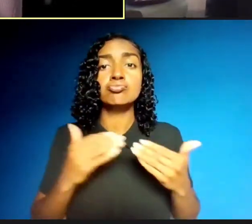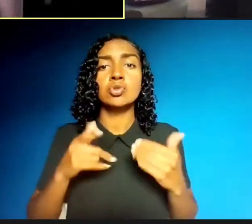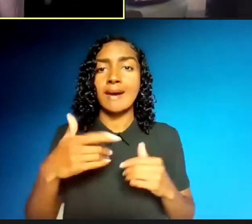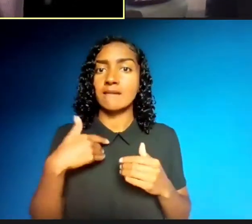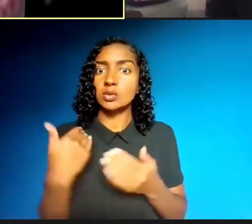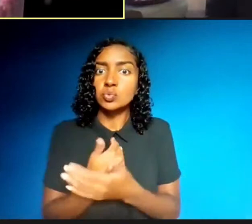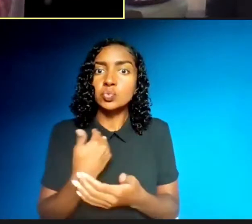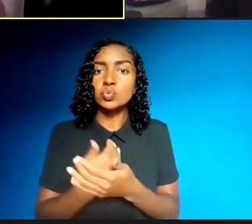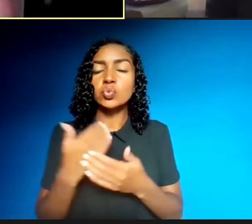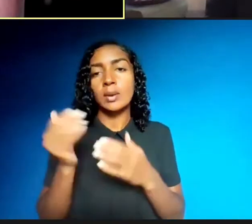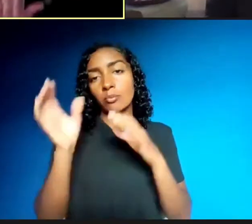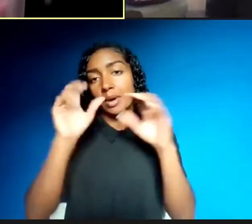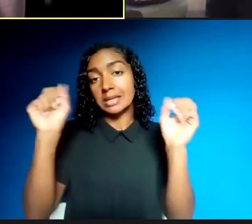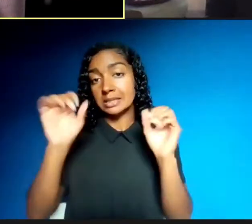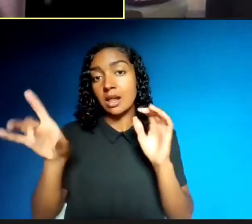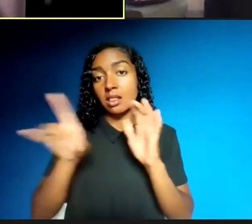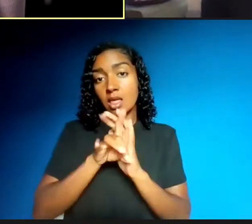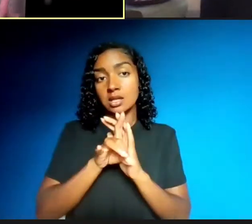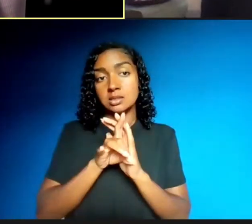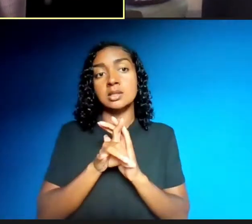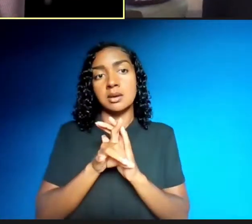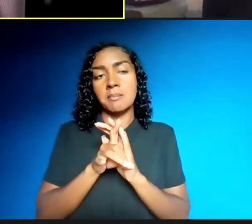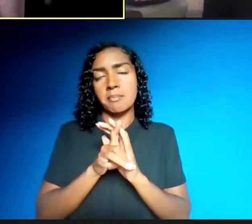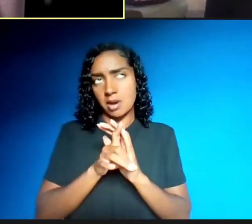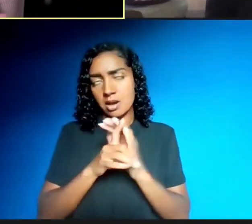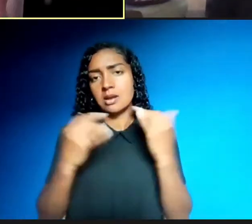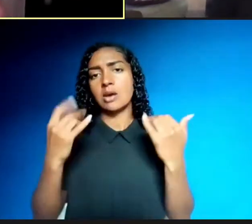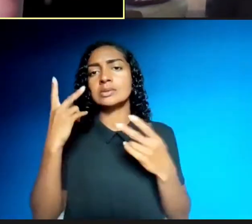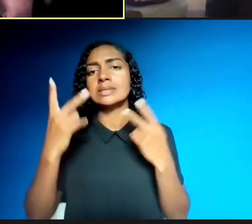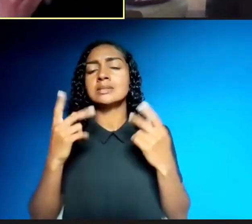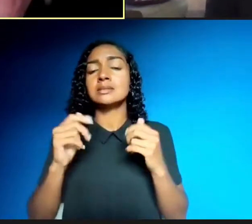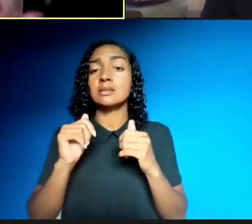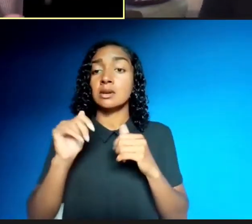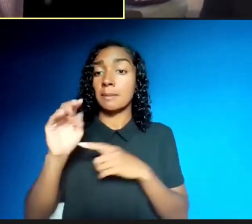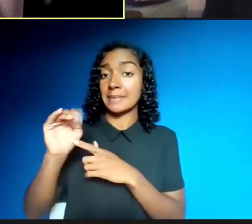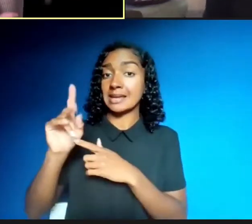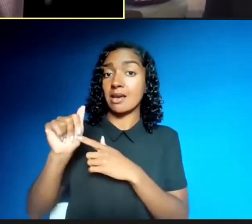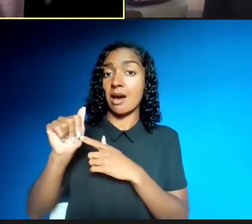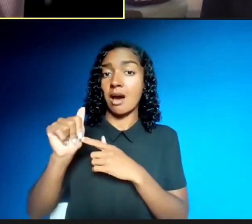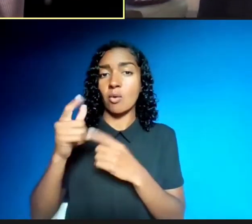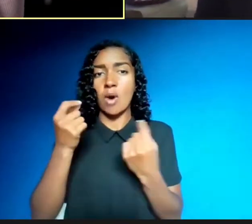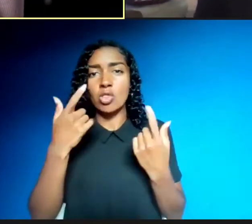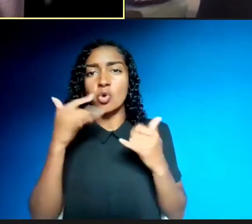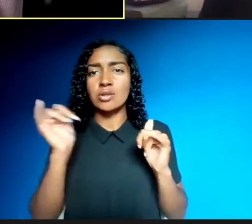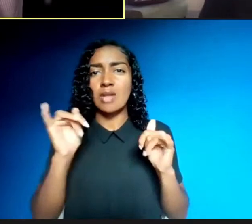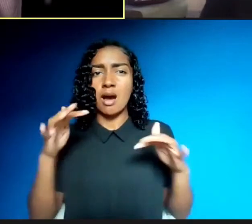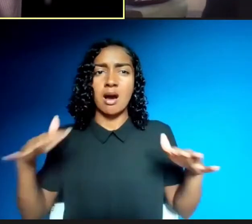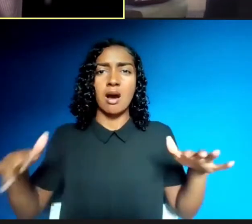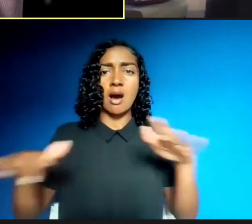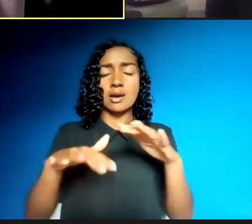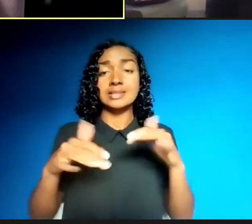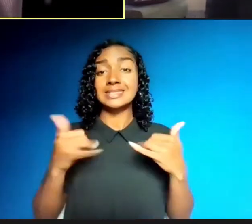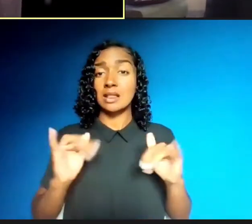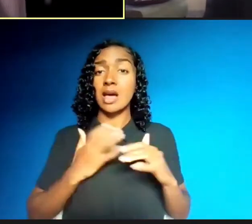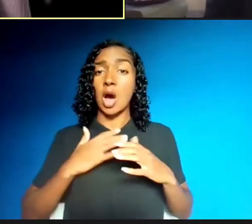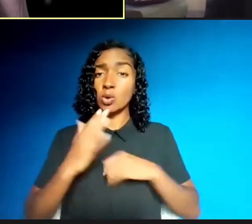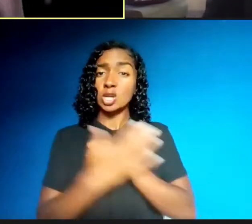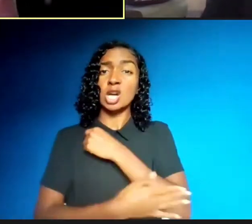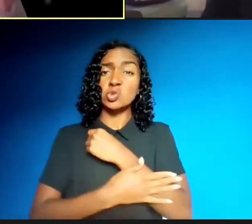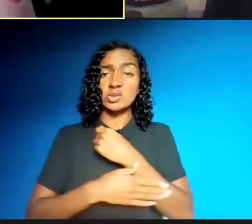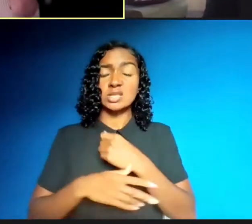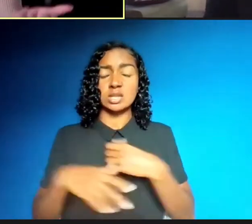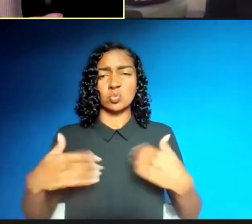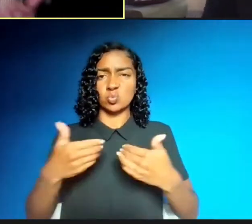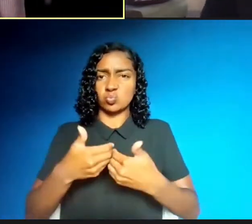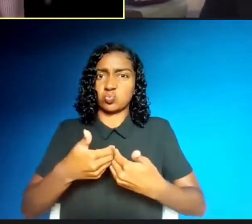then, like in terms of how the media landscape is, how we're still like in a polarized nation. So, like, where